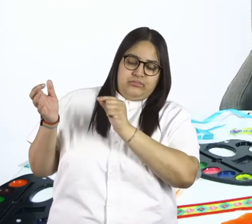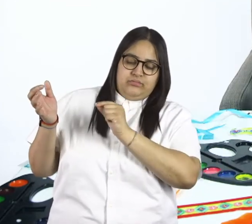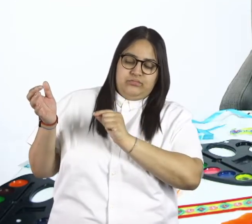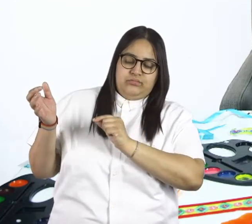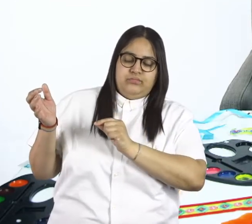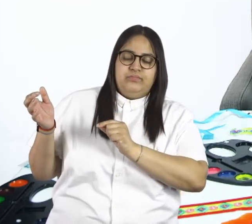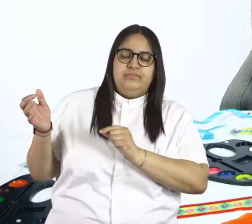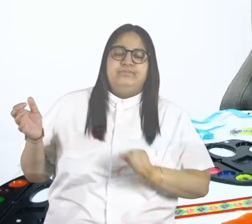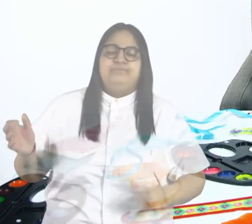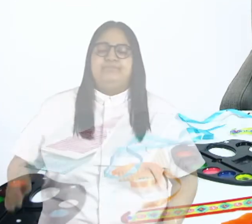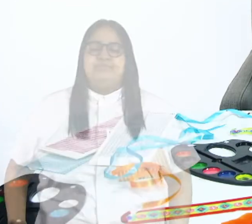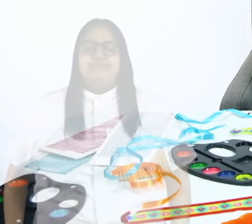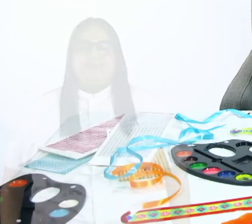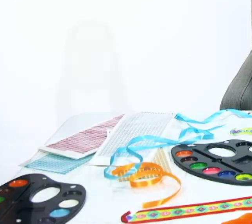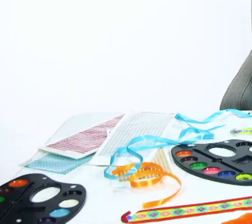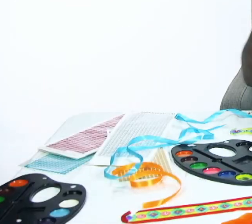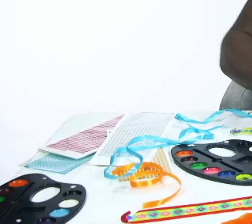more neater.